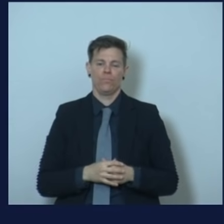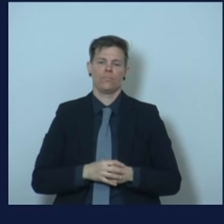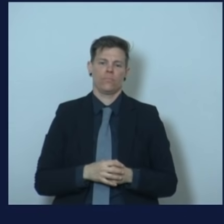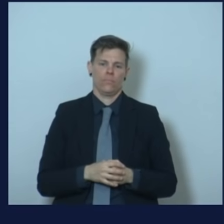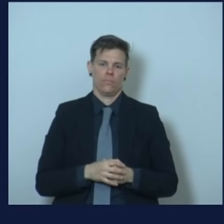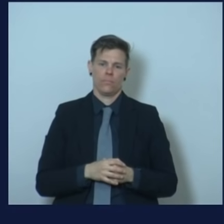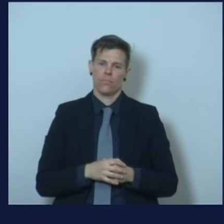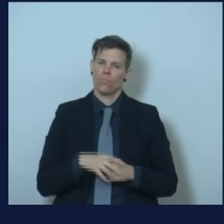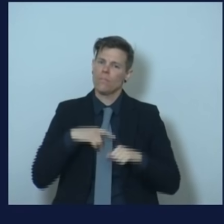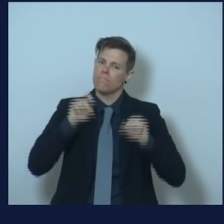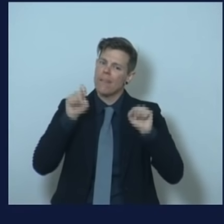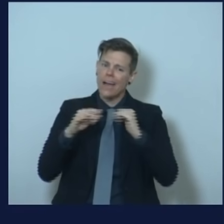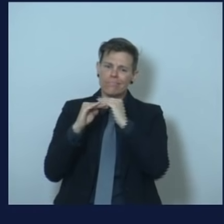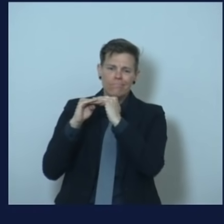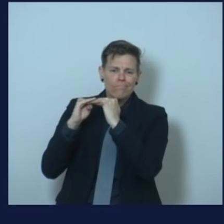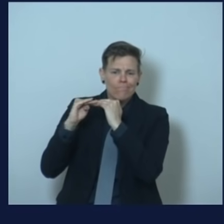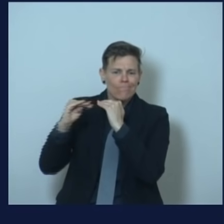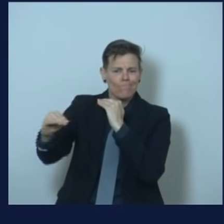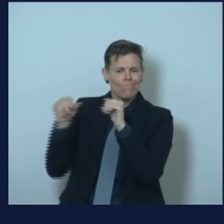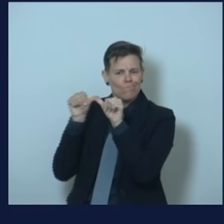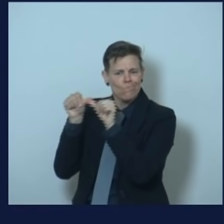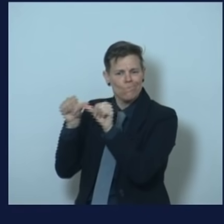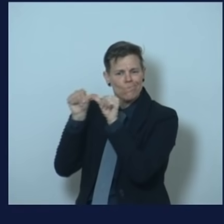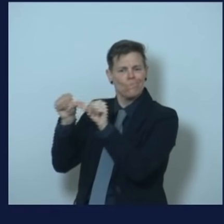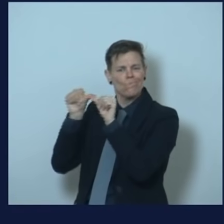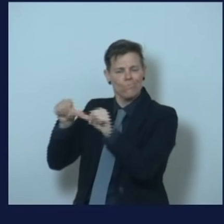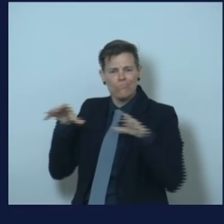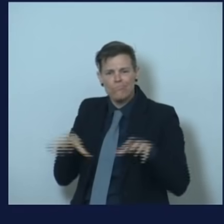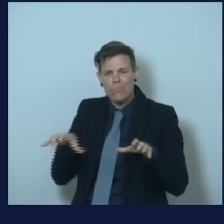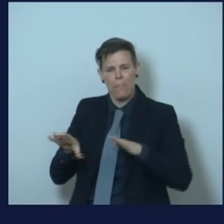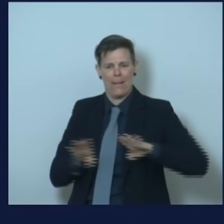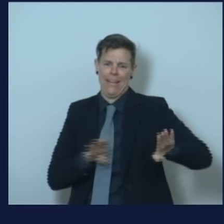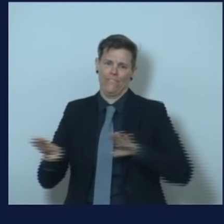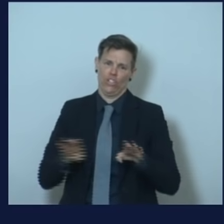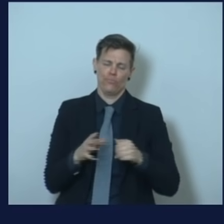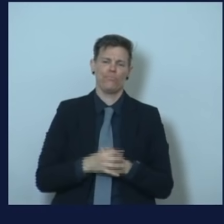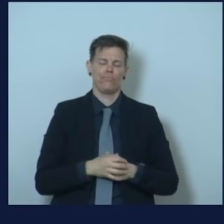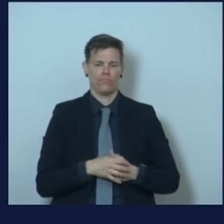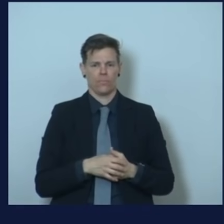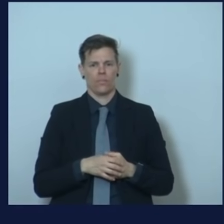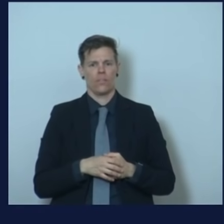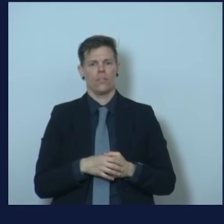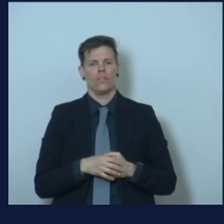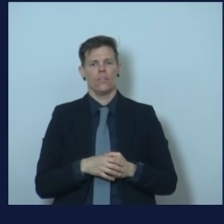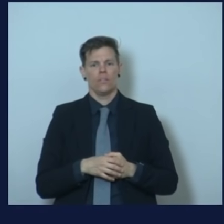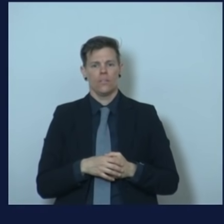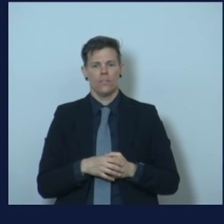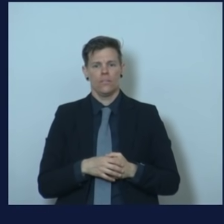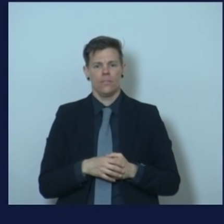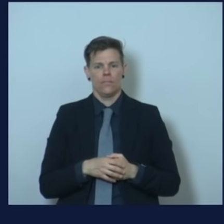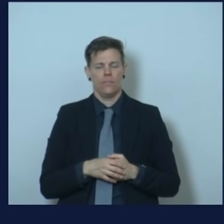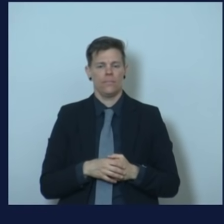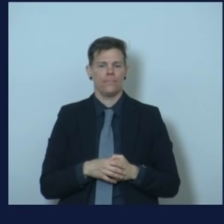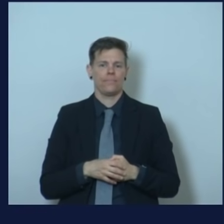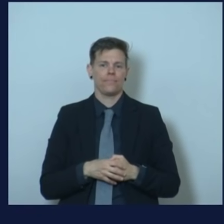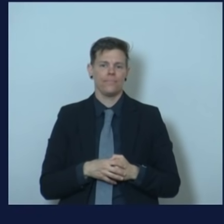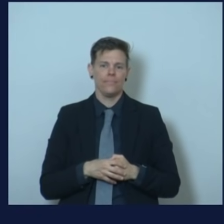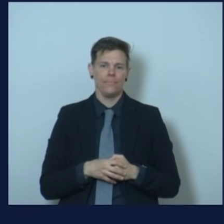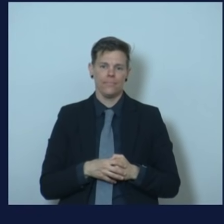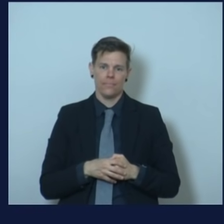distancing. Next slide, please. All right, every single illness, every single transmission